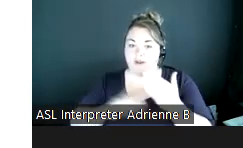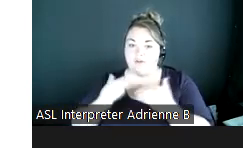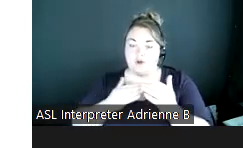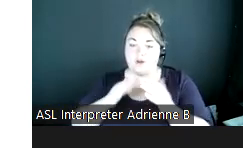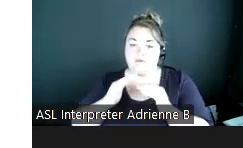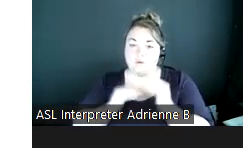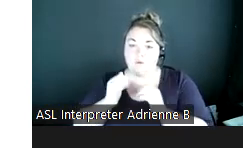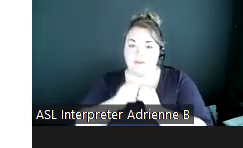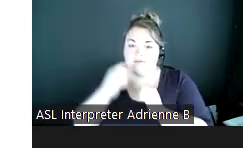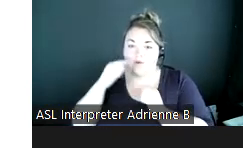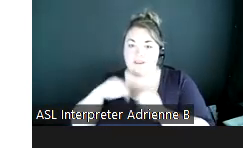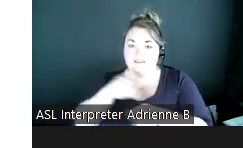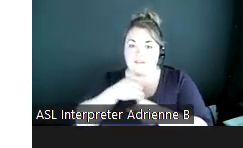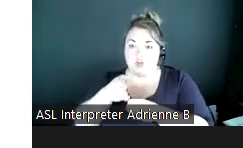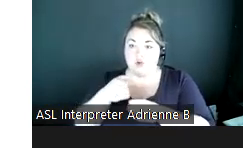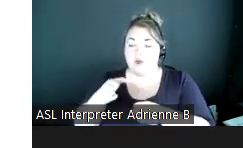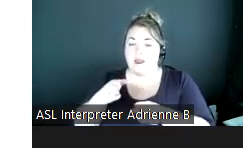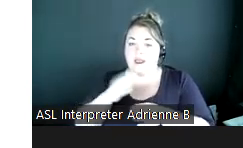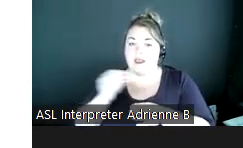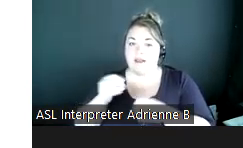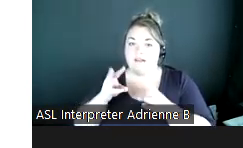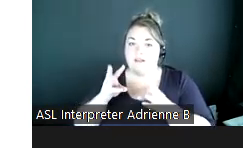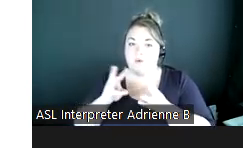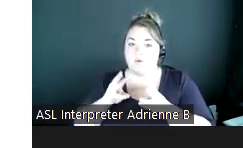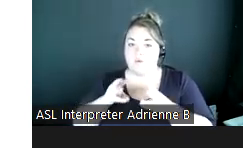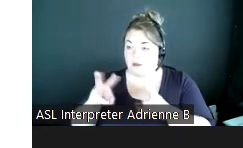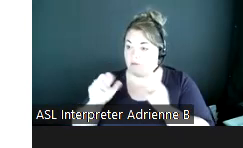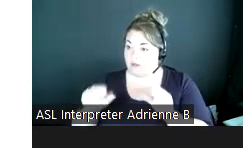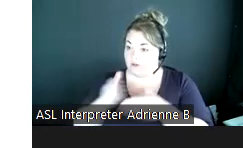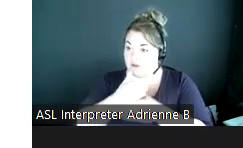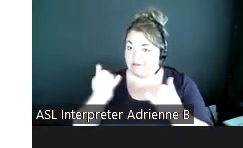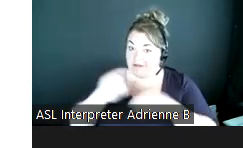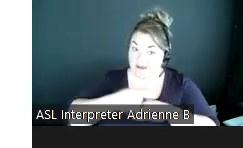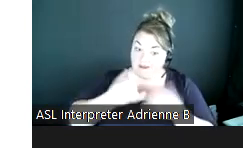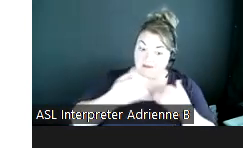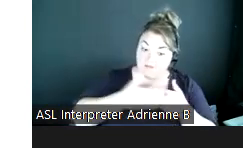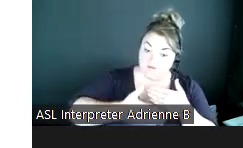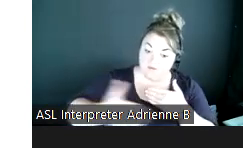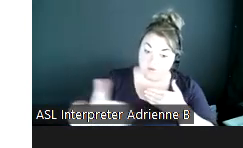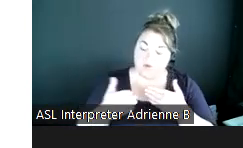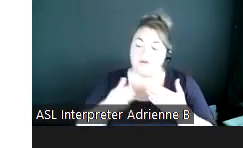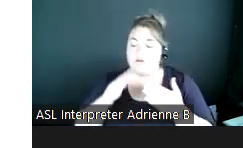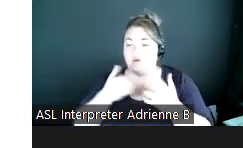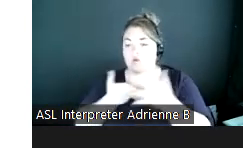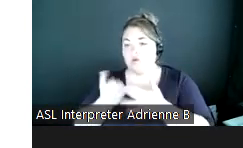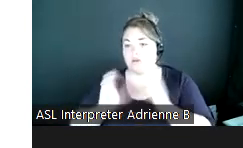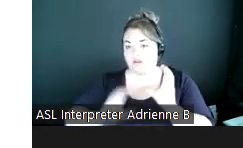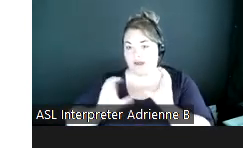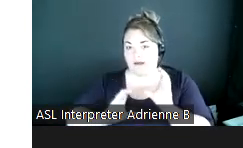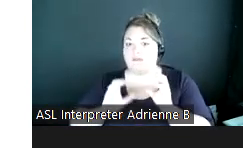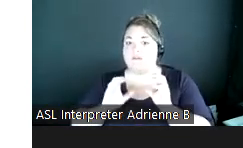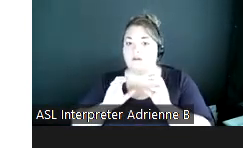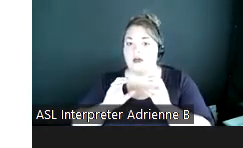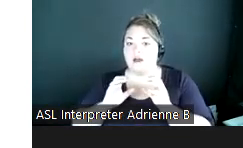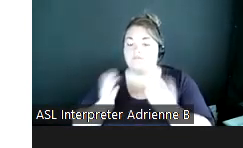venue. And the ways that you can share both today and moving forward are through the chat, raising